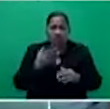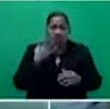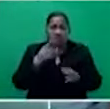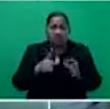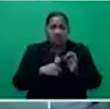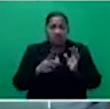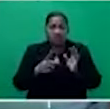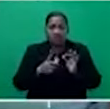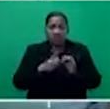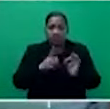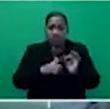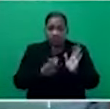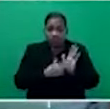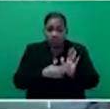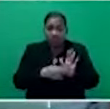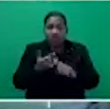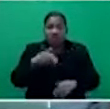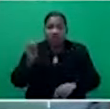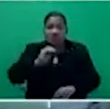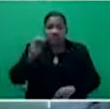from Takondrove.